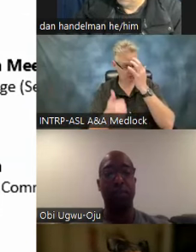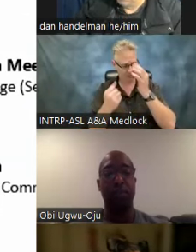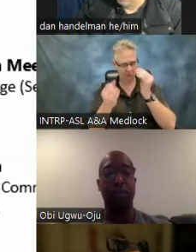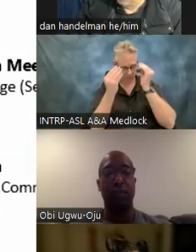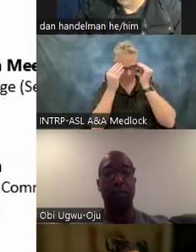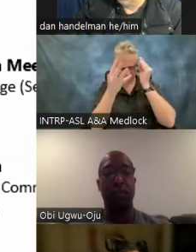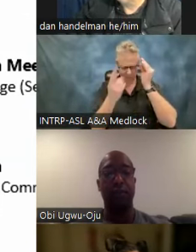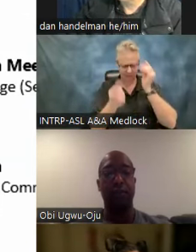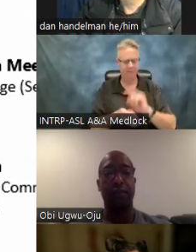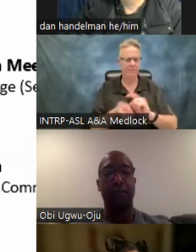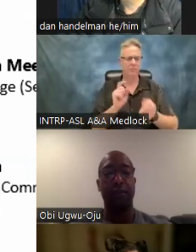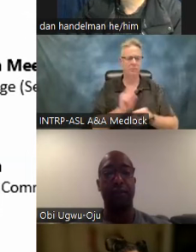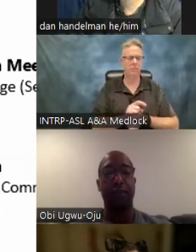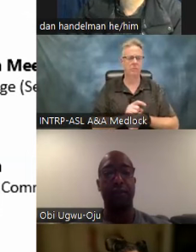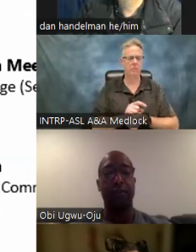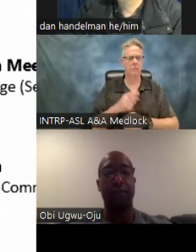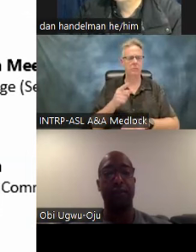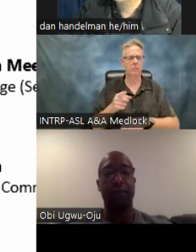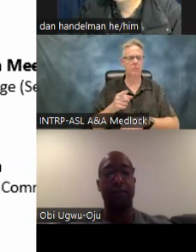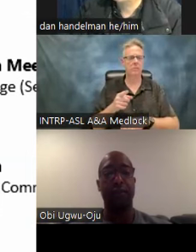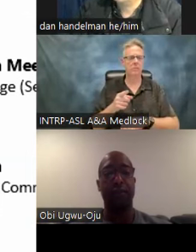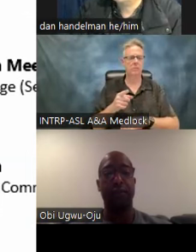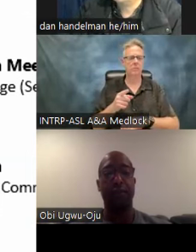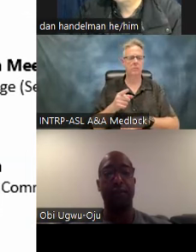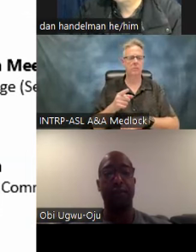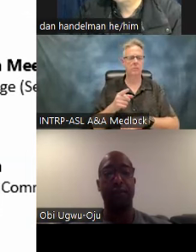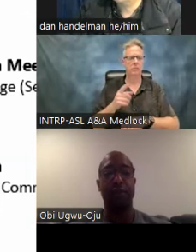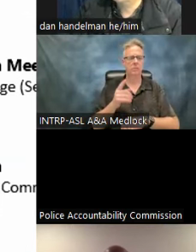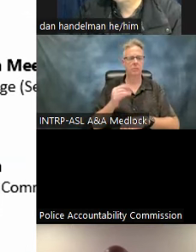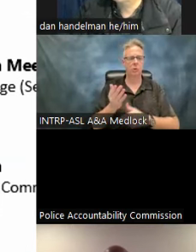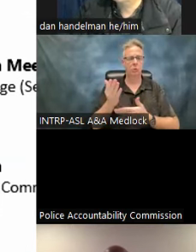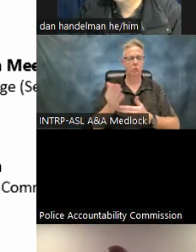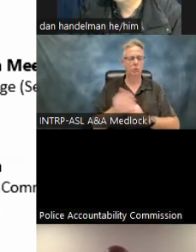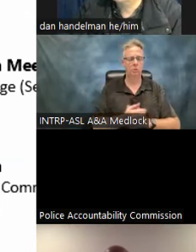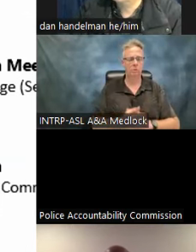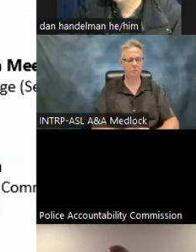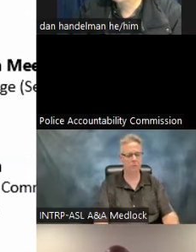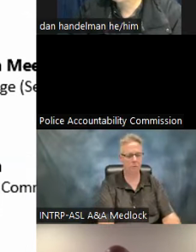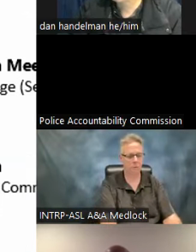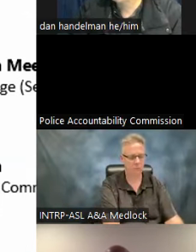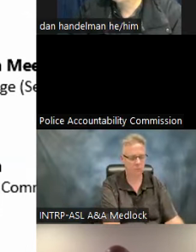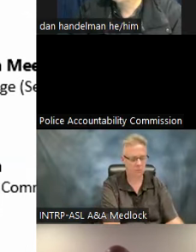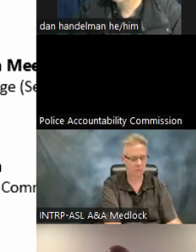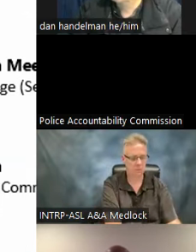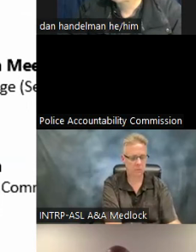from as it was to the proposed changes?